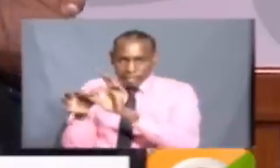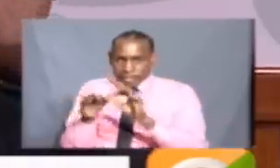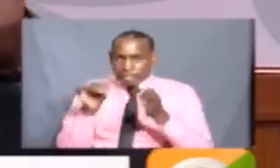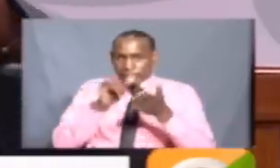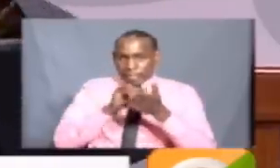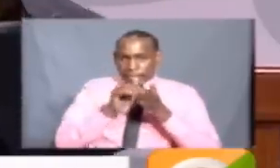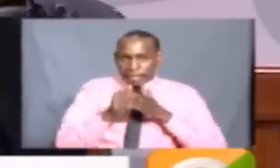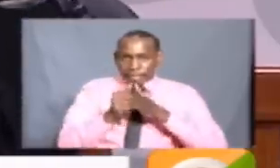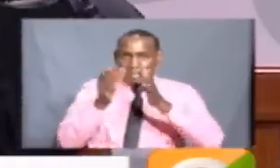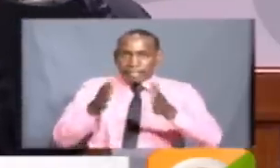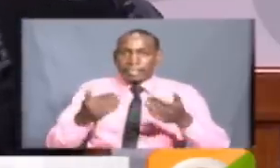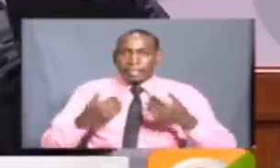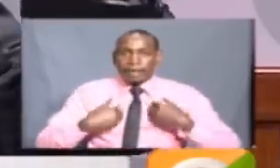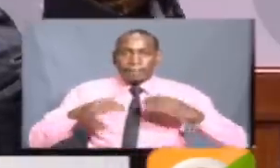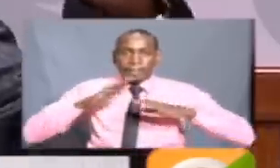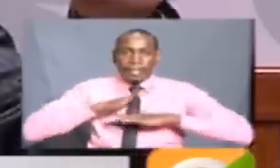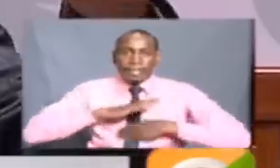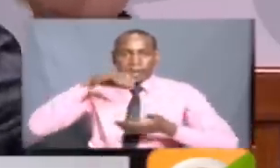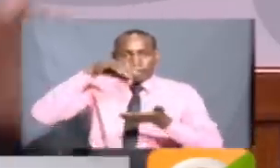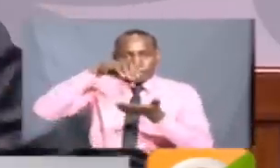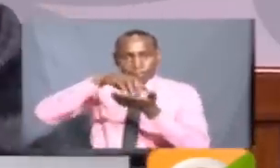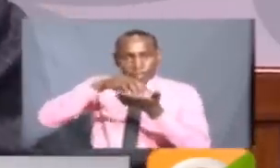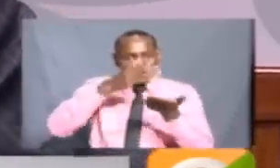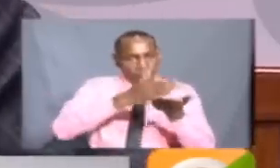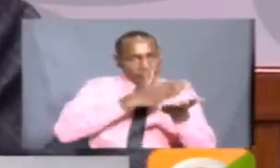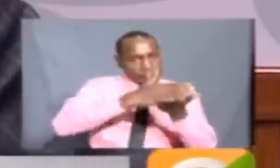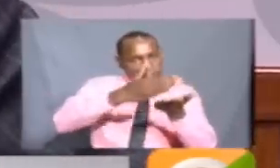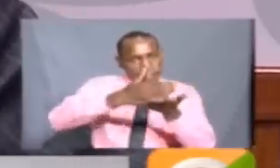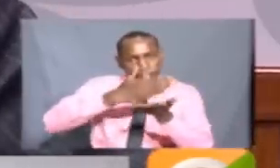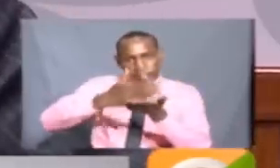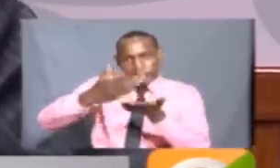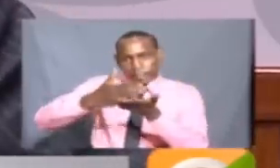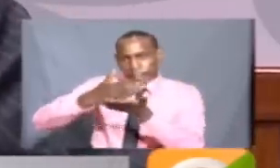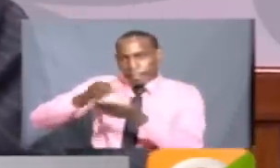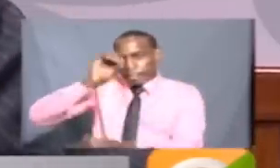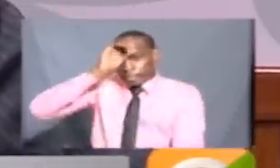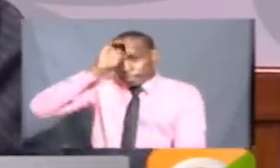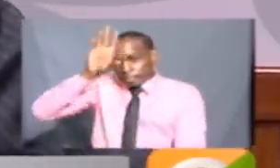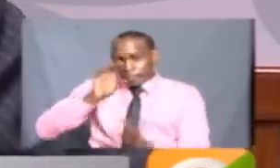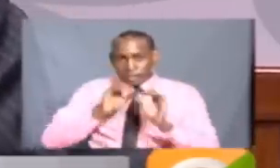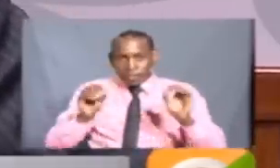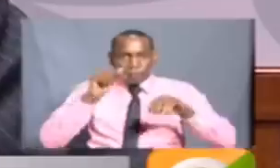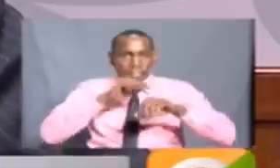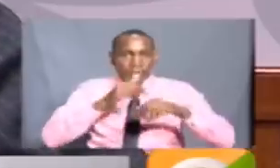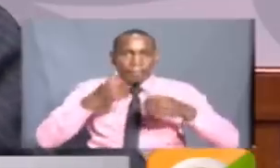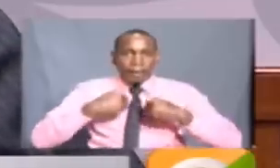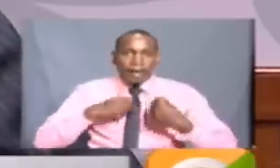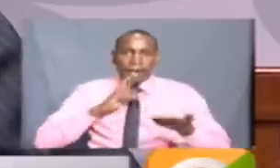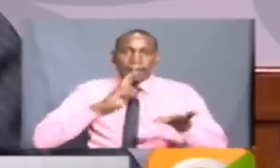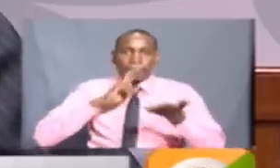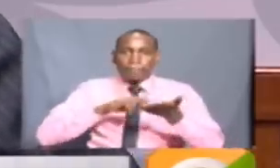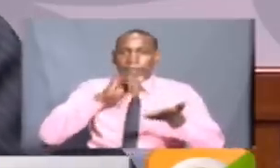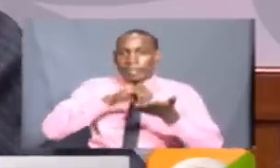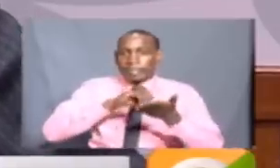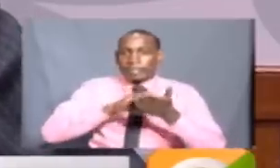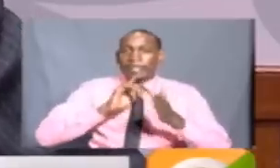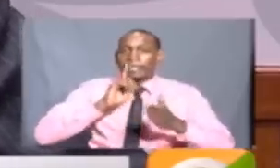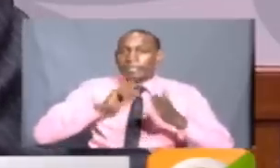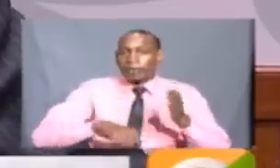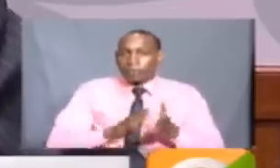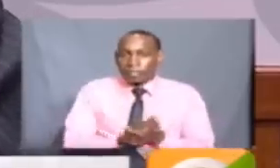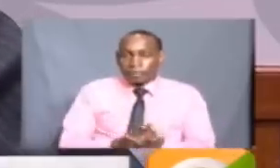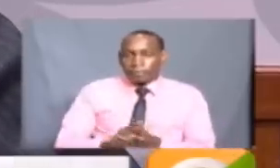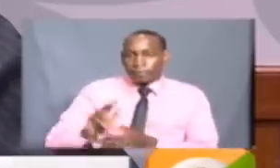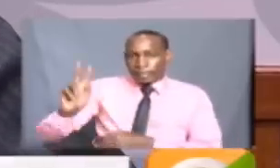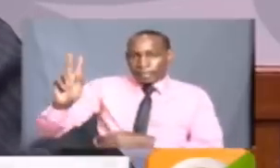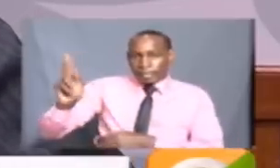leaders will have enough seats to share. Yeah. So don't be surprised when we receive a report that says that